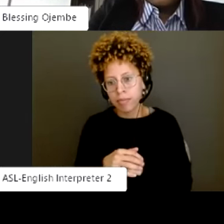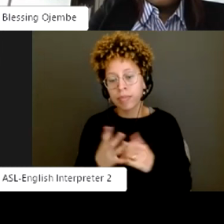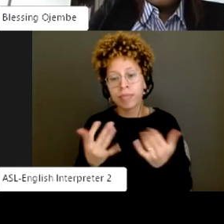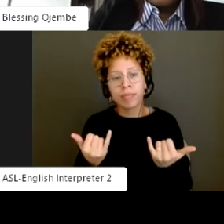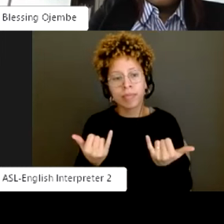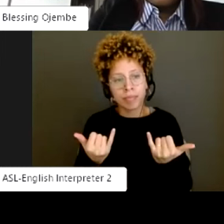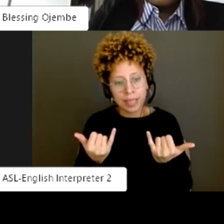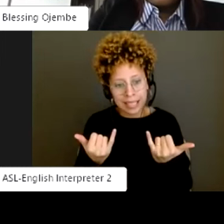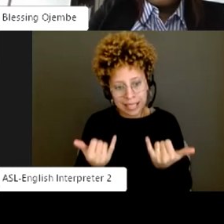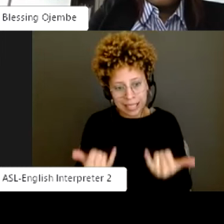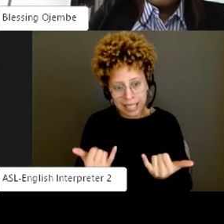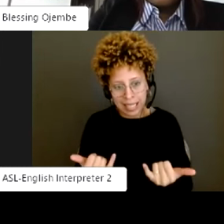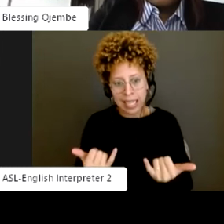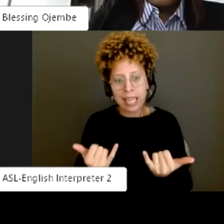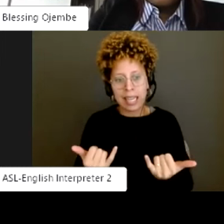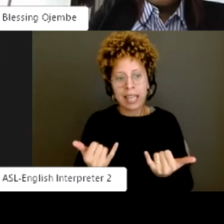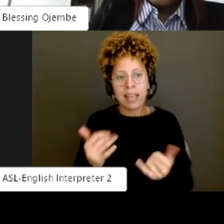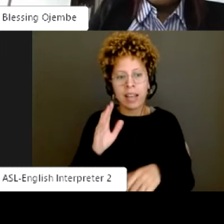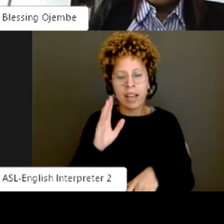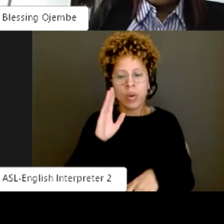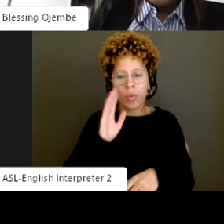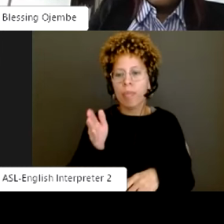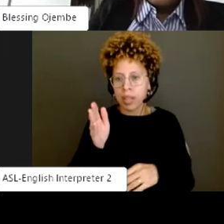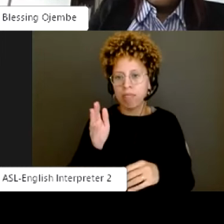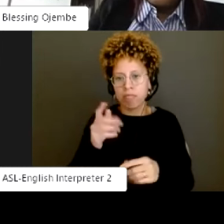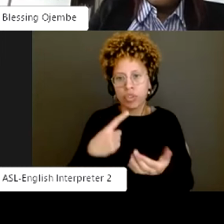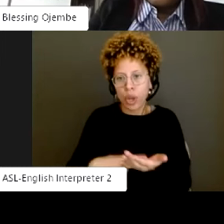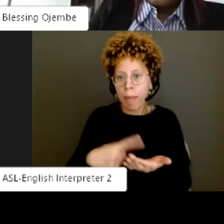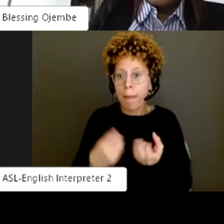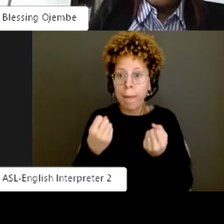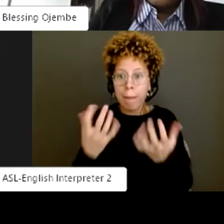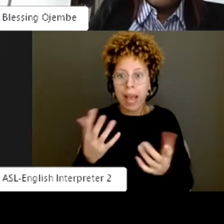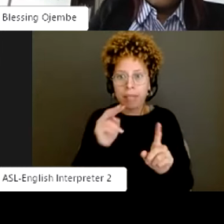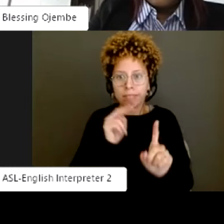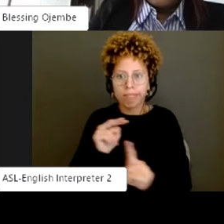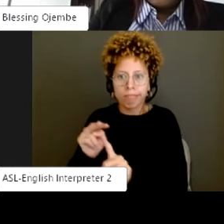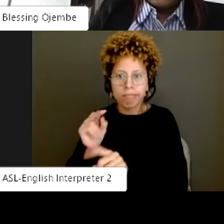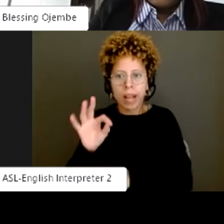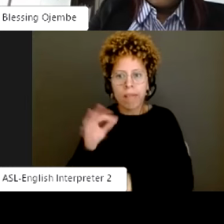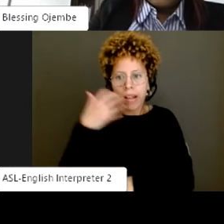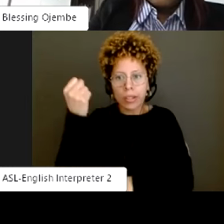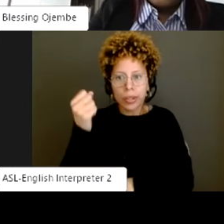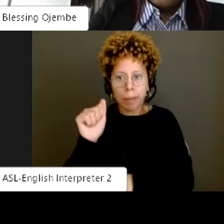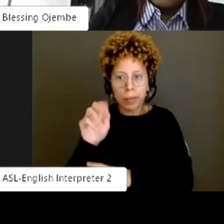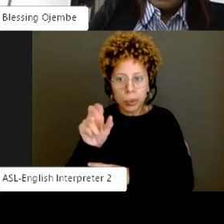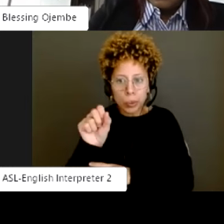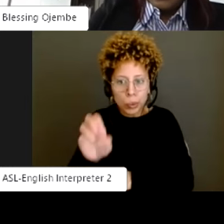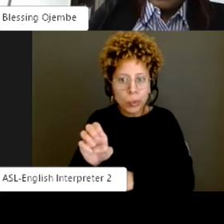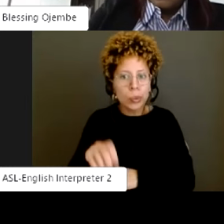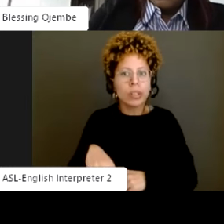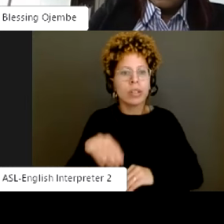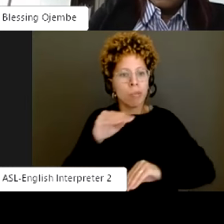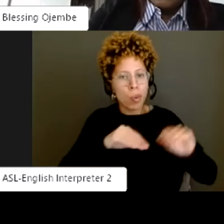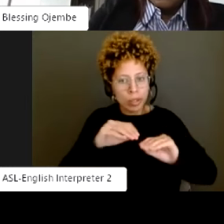today we'll be talking about what many phases of elder abuse, looking into the insight in loneliness, mobility challenges,